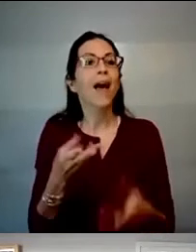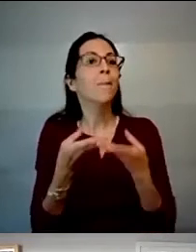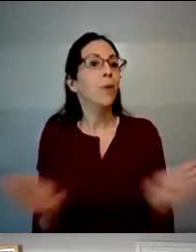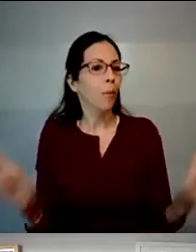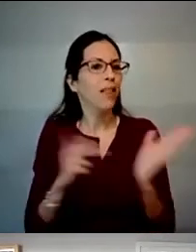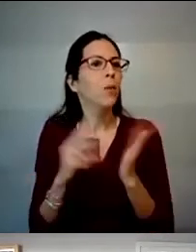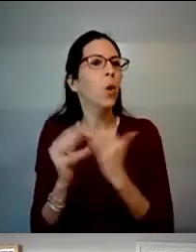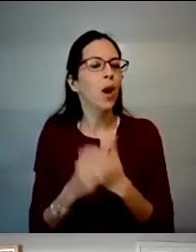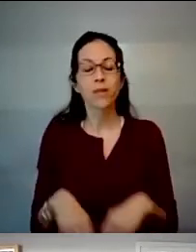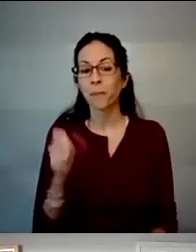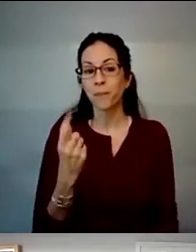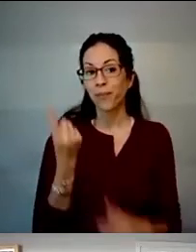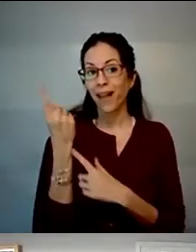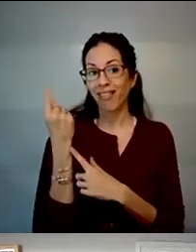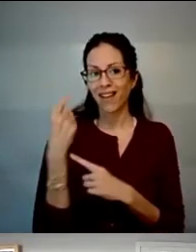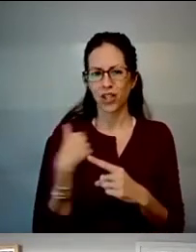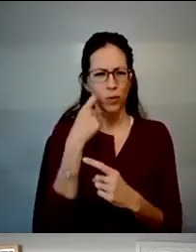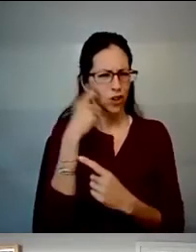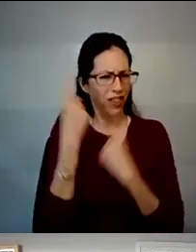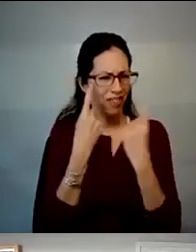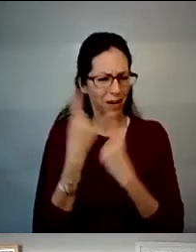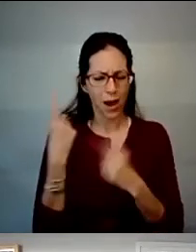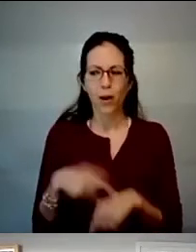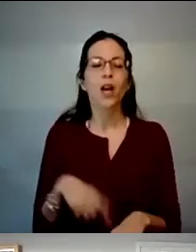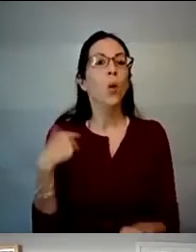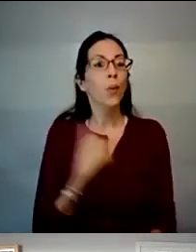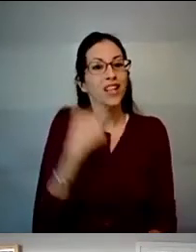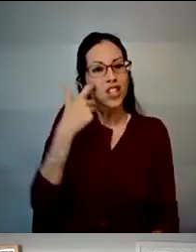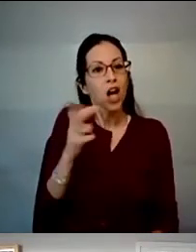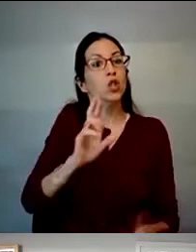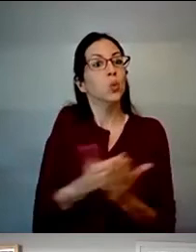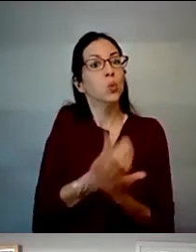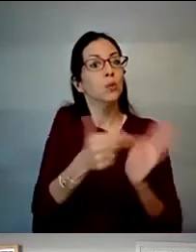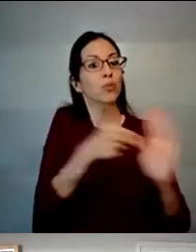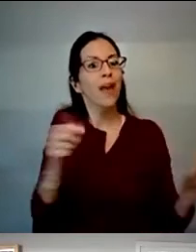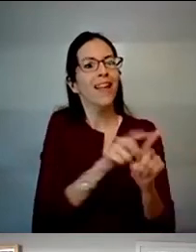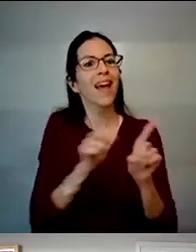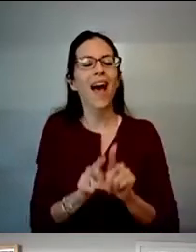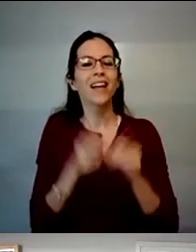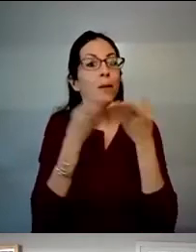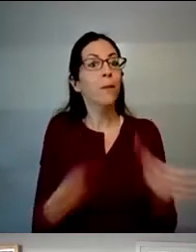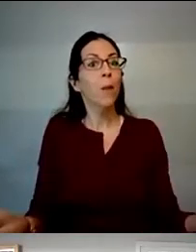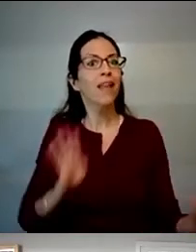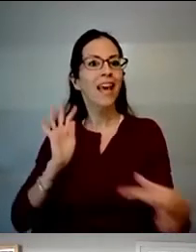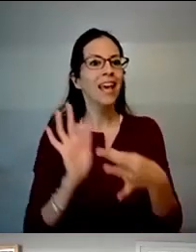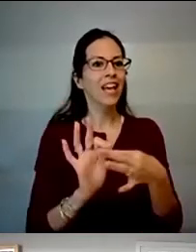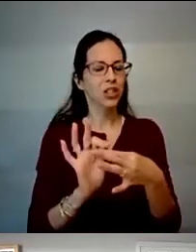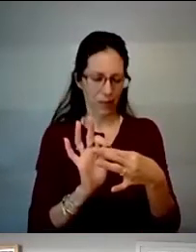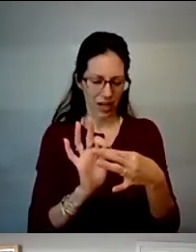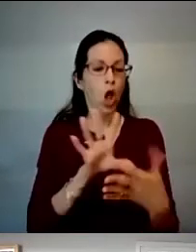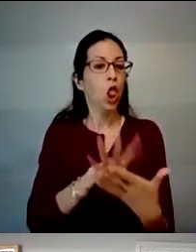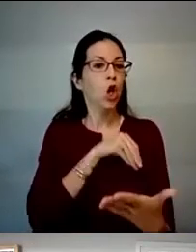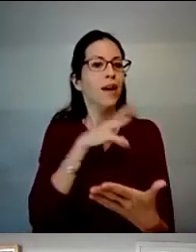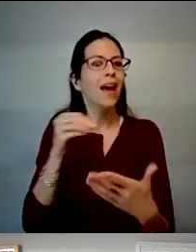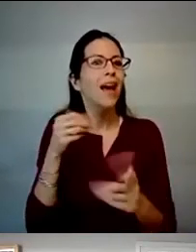we, last year, I was just thinking about it, we just rebranded as public engagement, learning, and impact, which is really kind